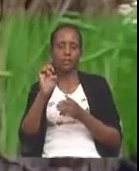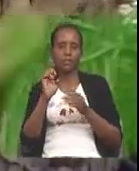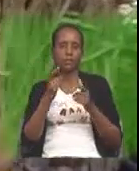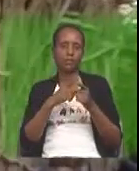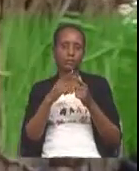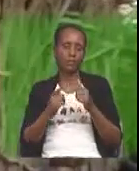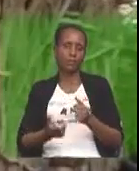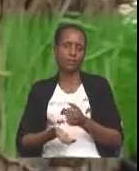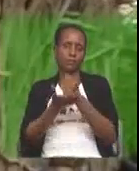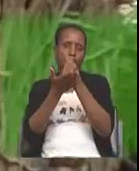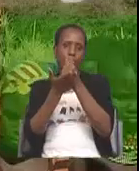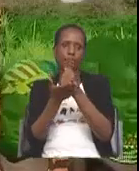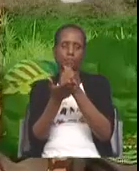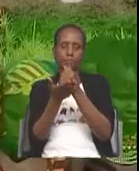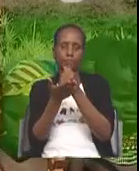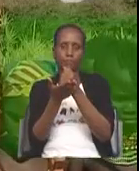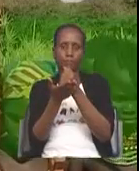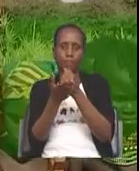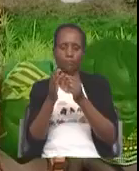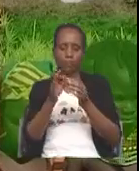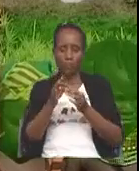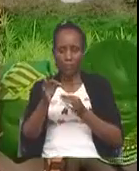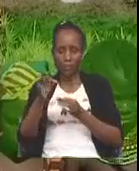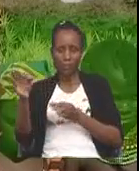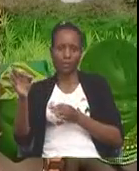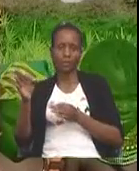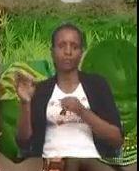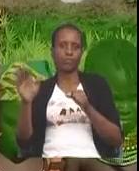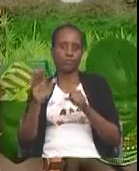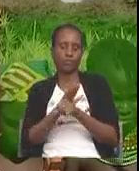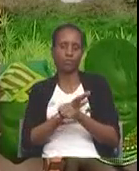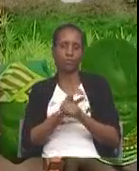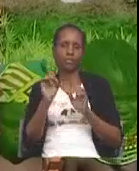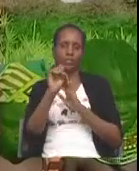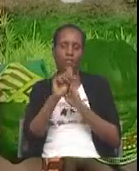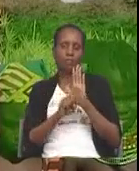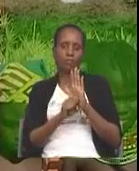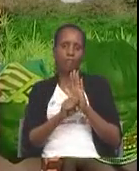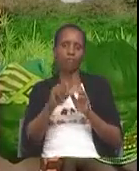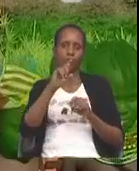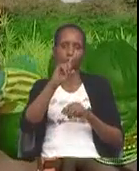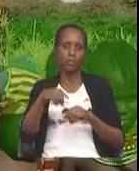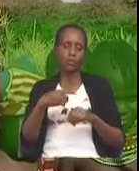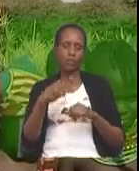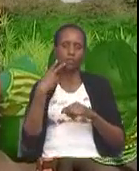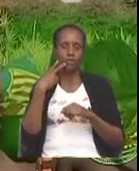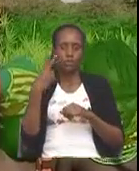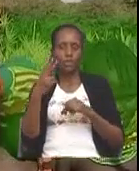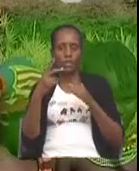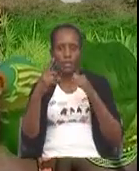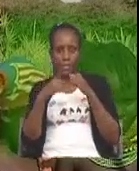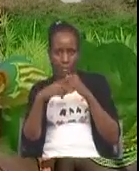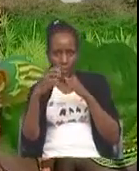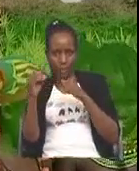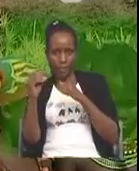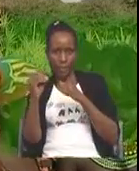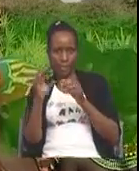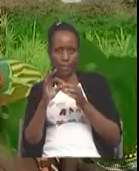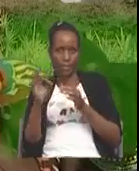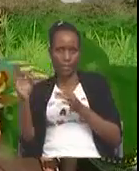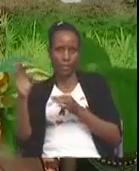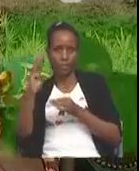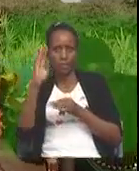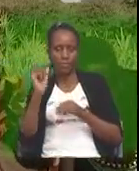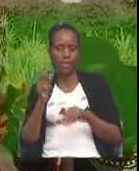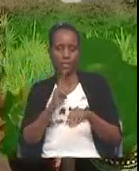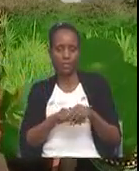hiyo ikatusaidia. The acreage of the scheme, the total acreage of the scheme is 1,260 acres. And by the time we came